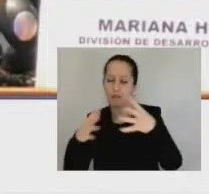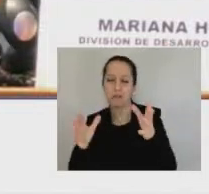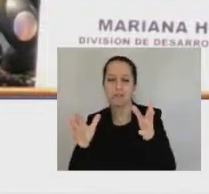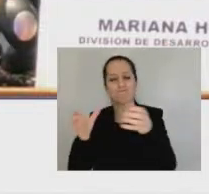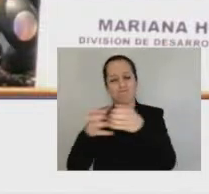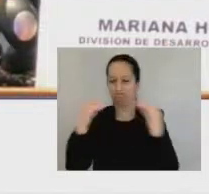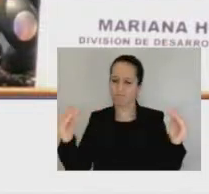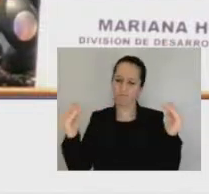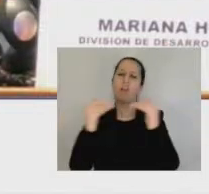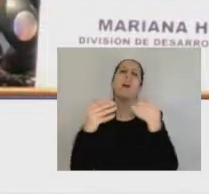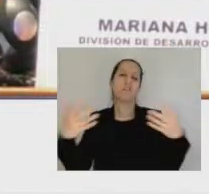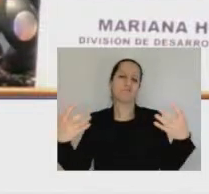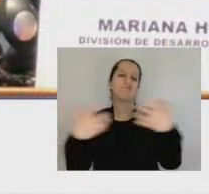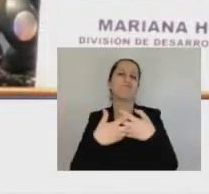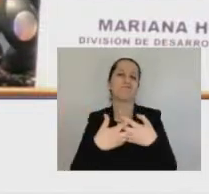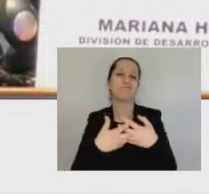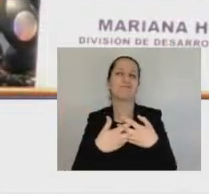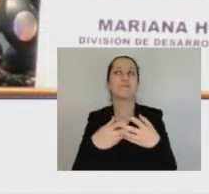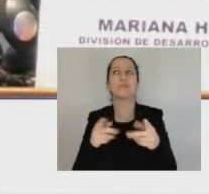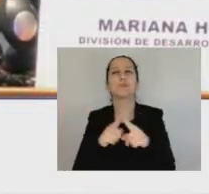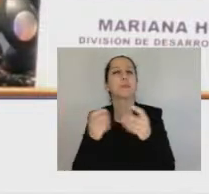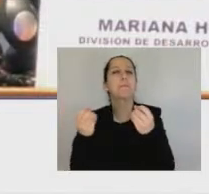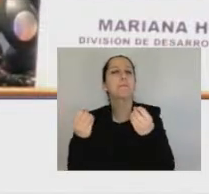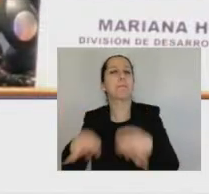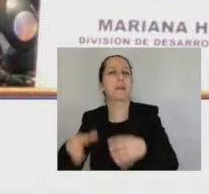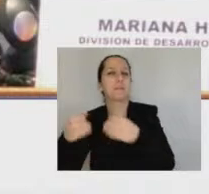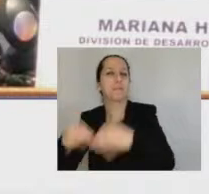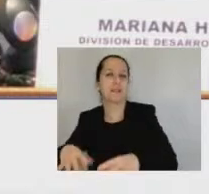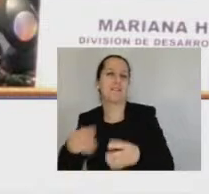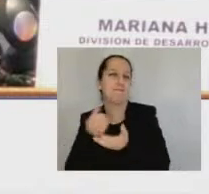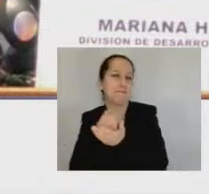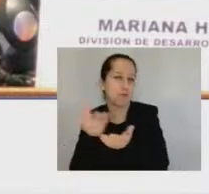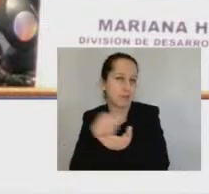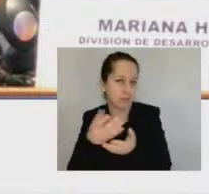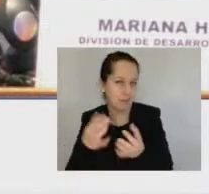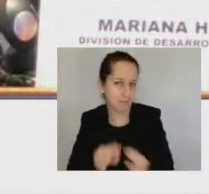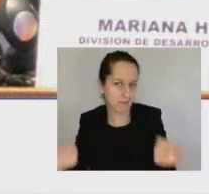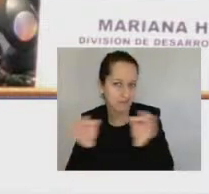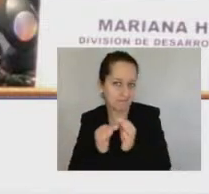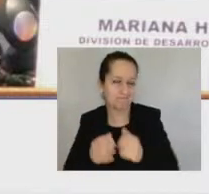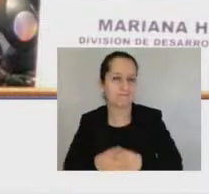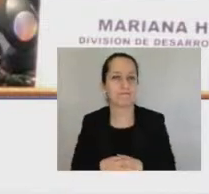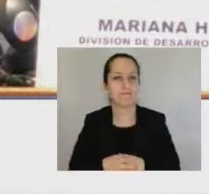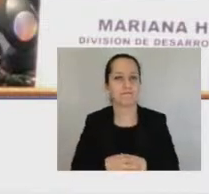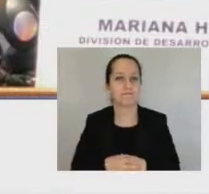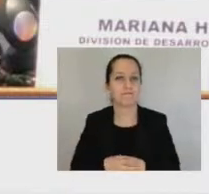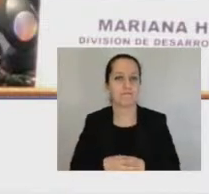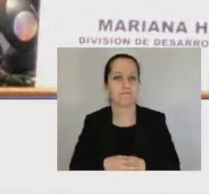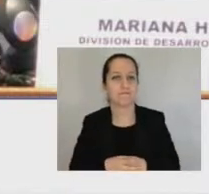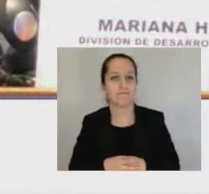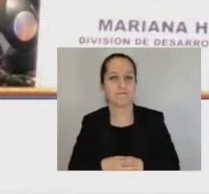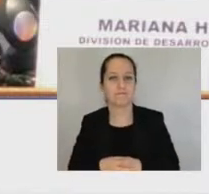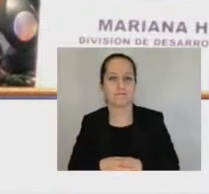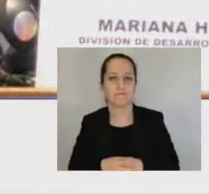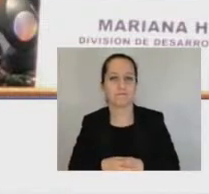a certain precision in analyzing outcome. Another